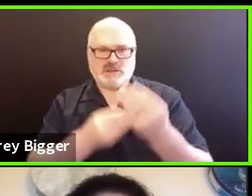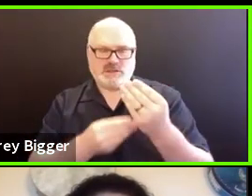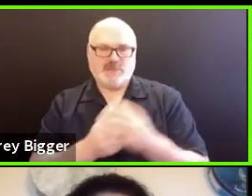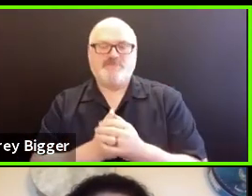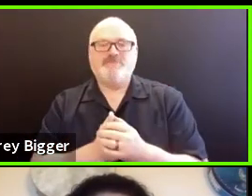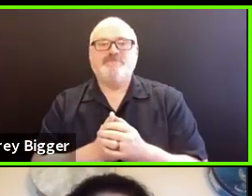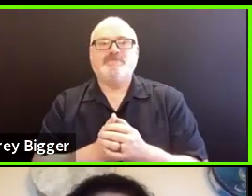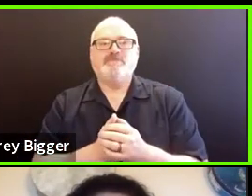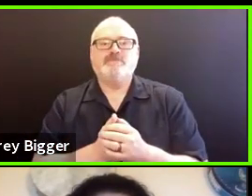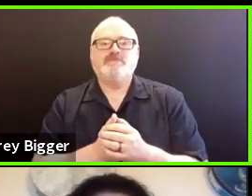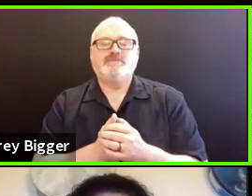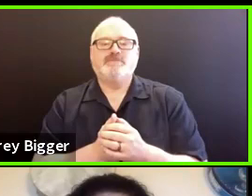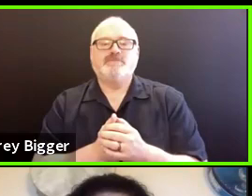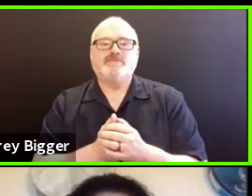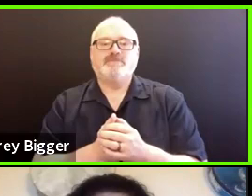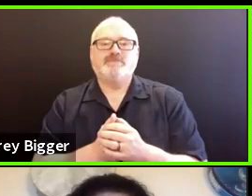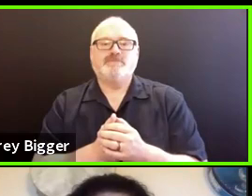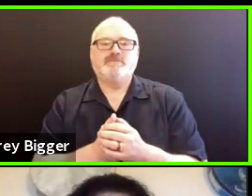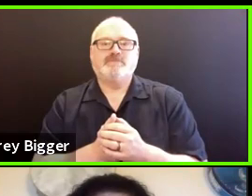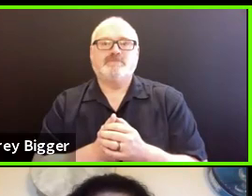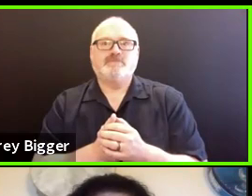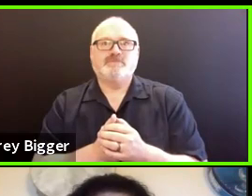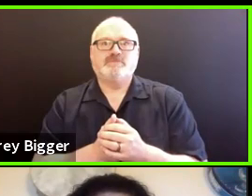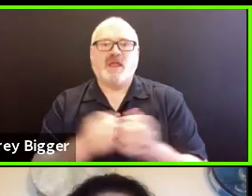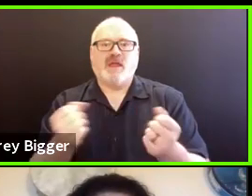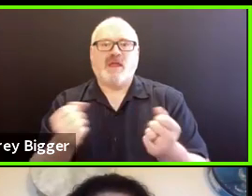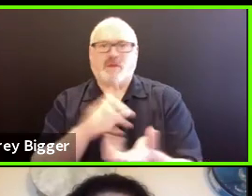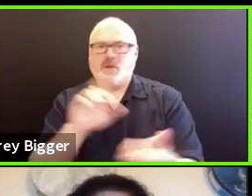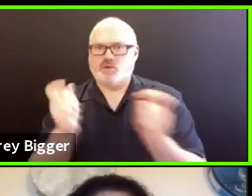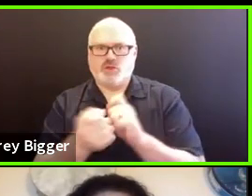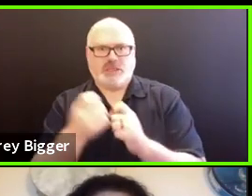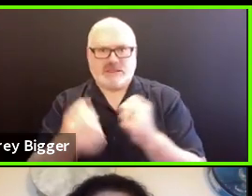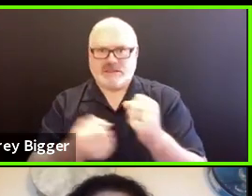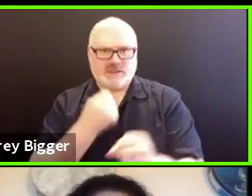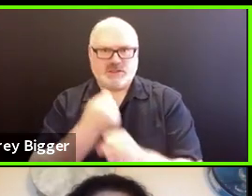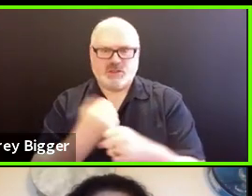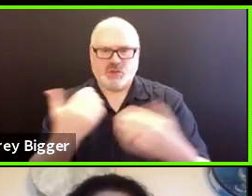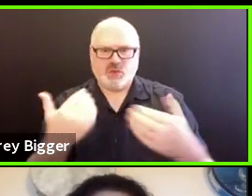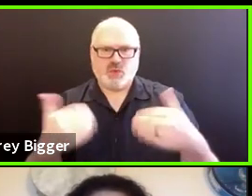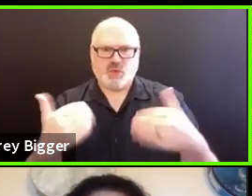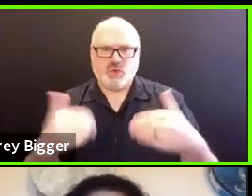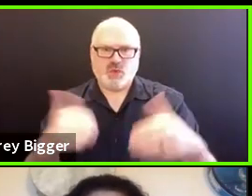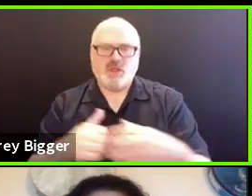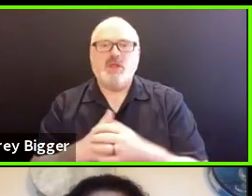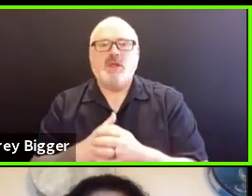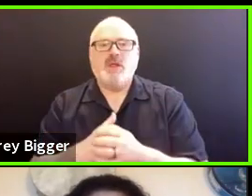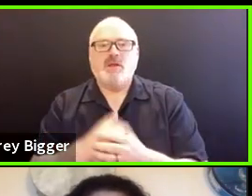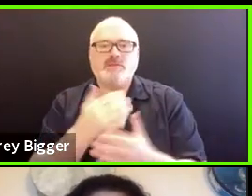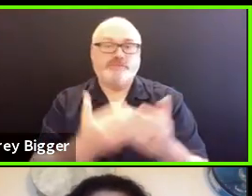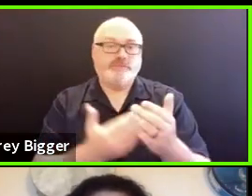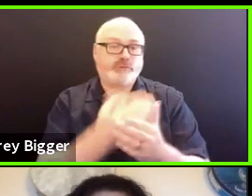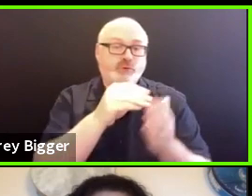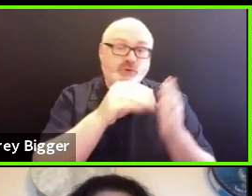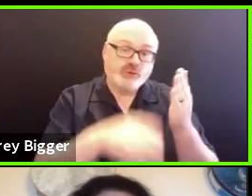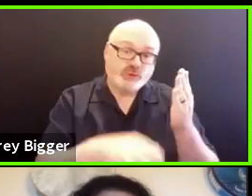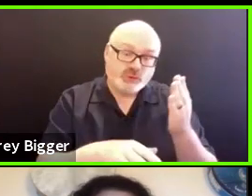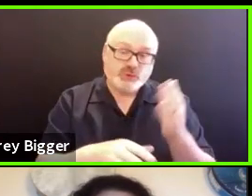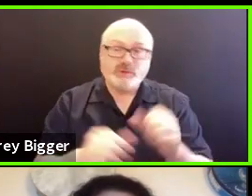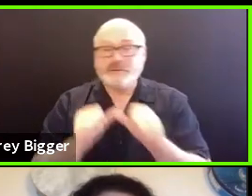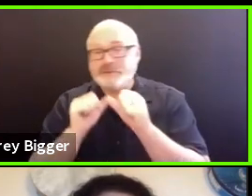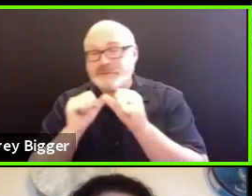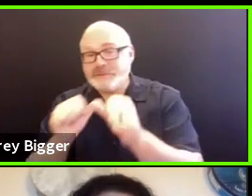Enrollment patterns this year have certainly changed significantly as both new students and